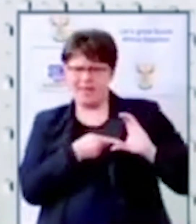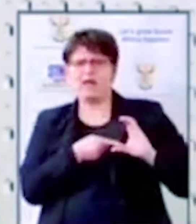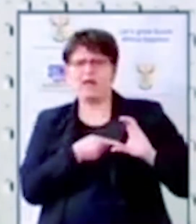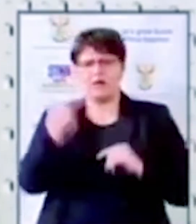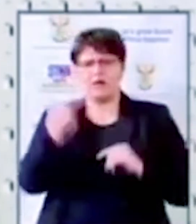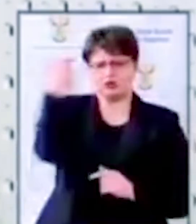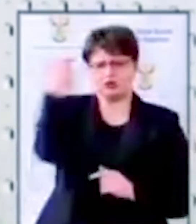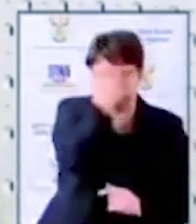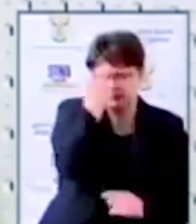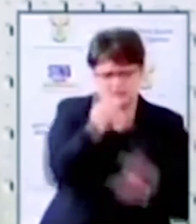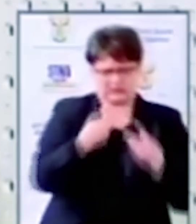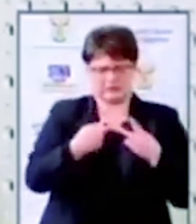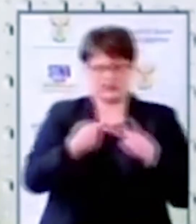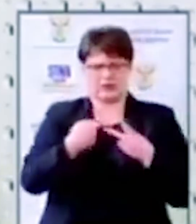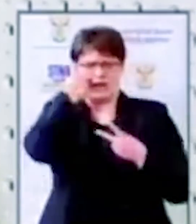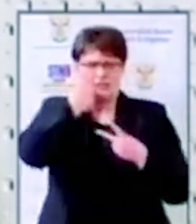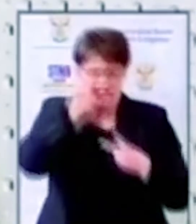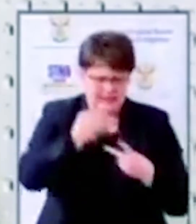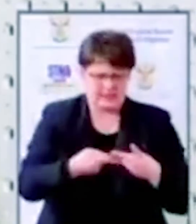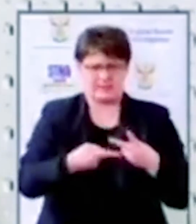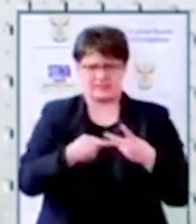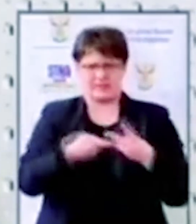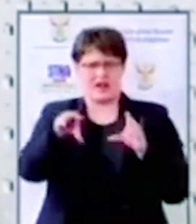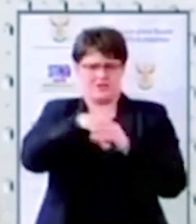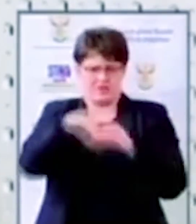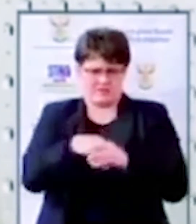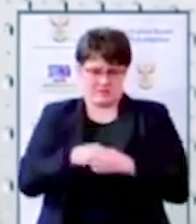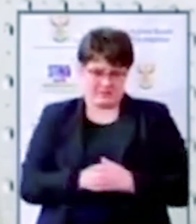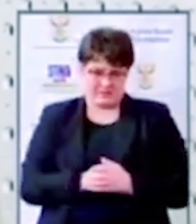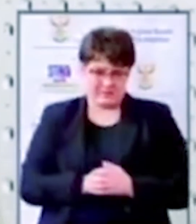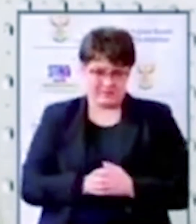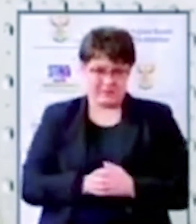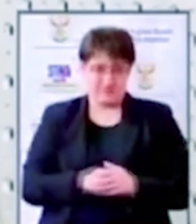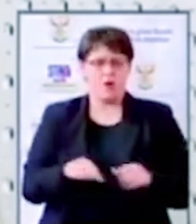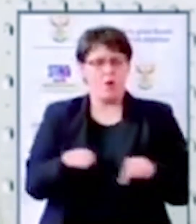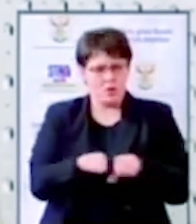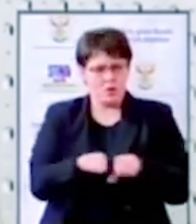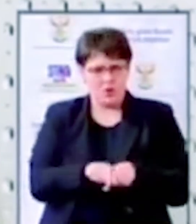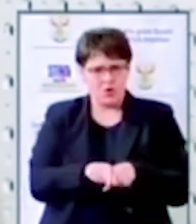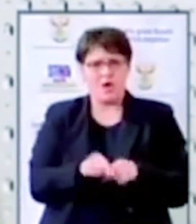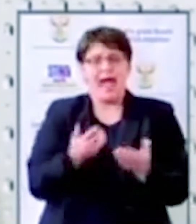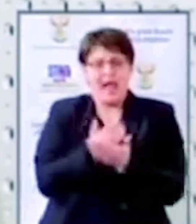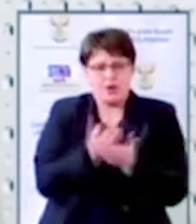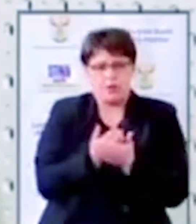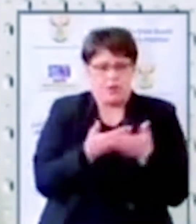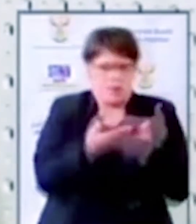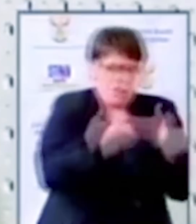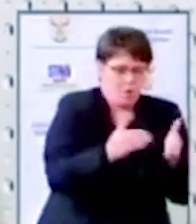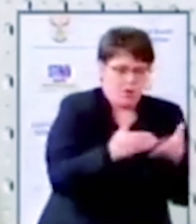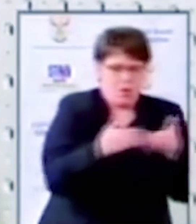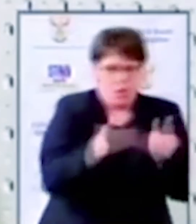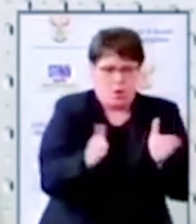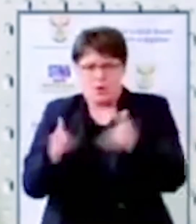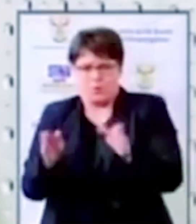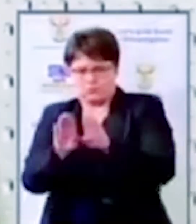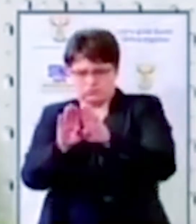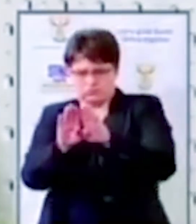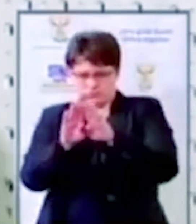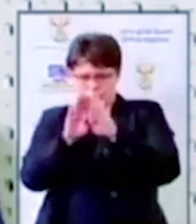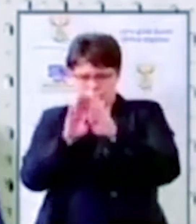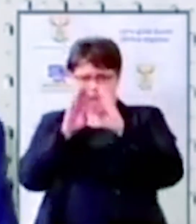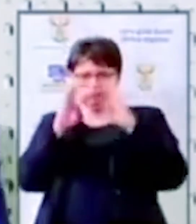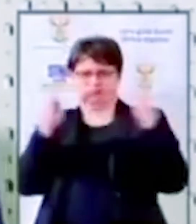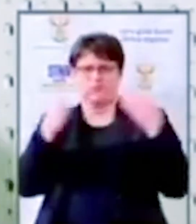testing, allowing us to open up more and more of the economy. We have